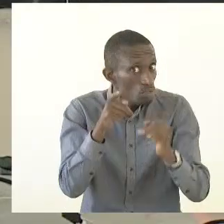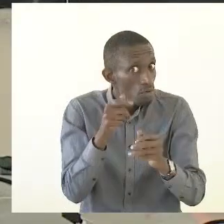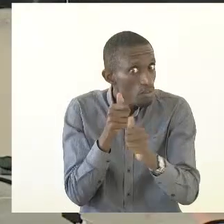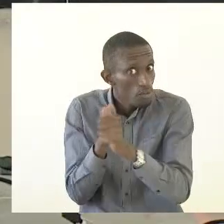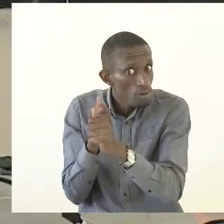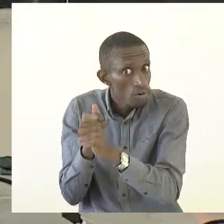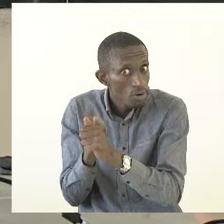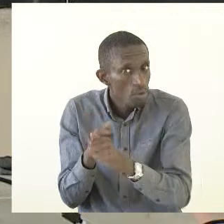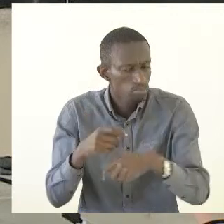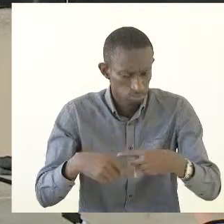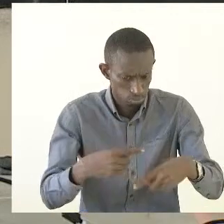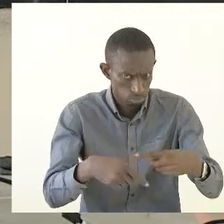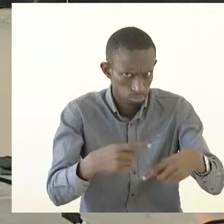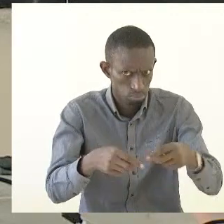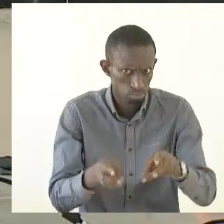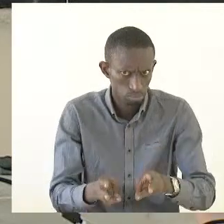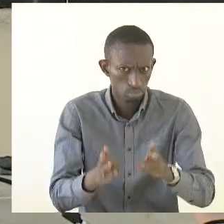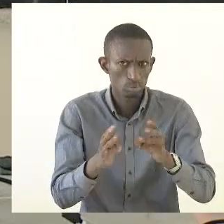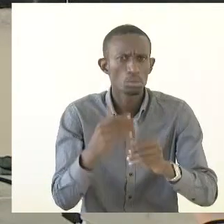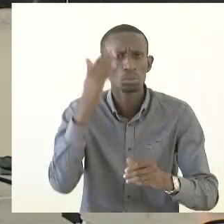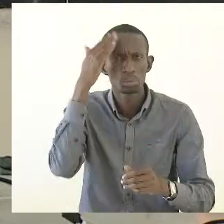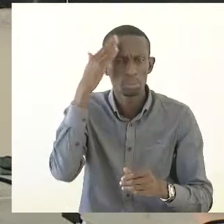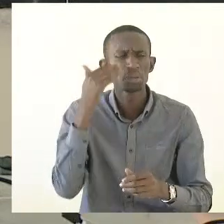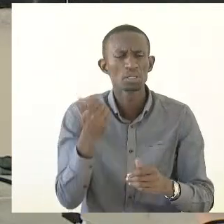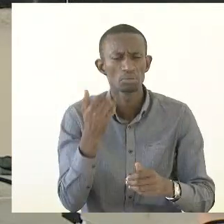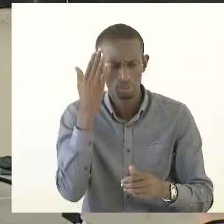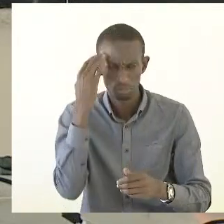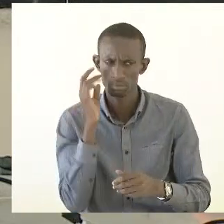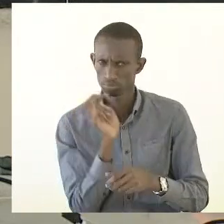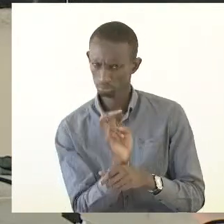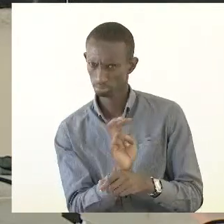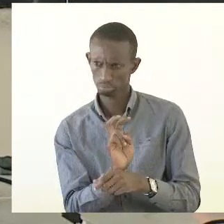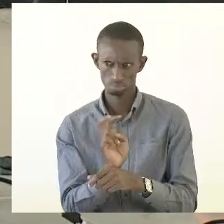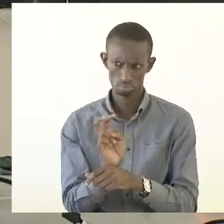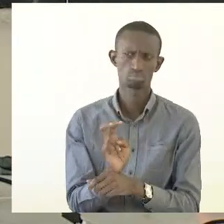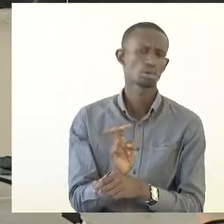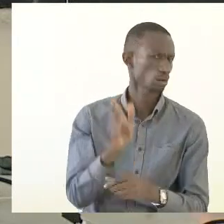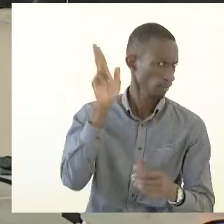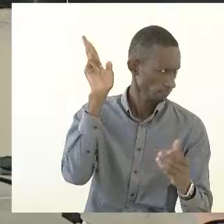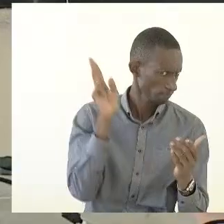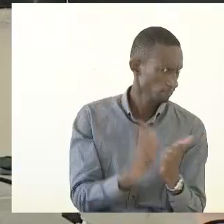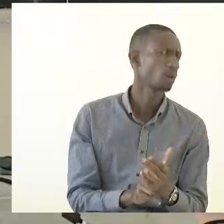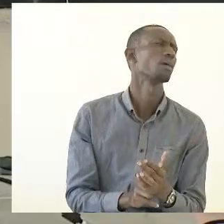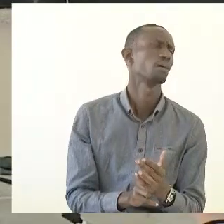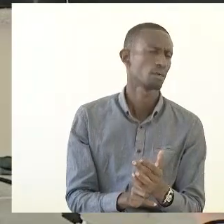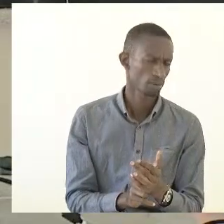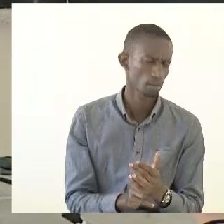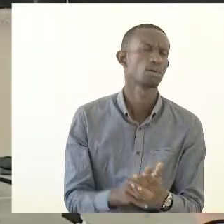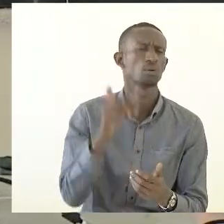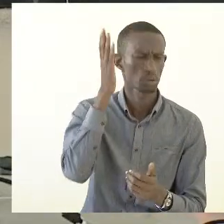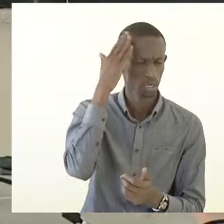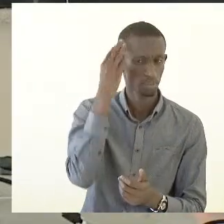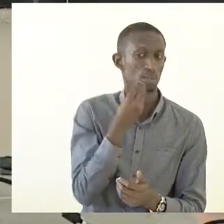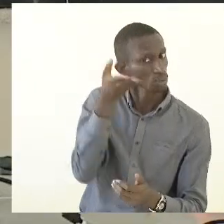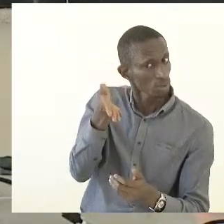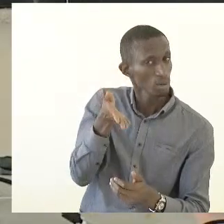the procedures I'm giving you, you will be able to observe and make a conclusion or a deduction that that food contains